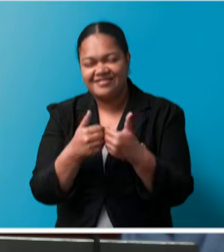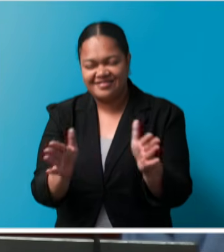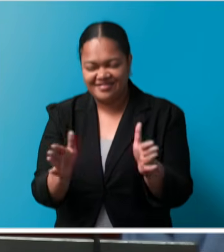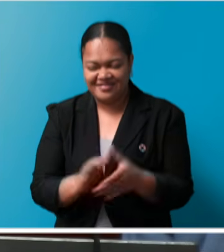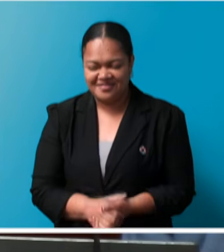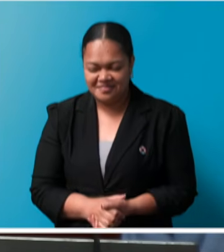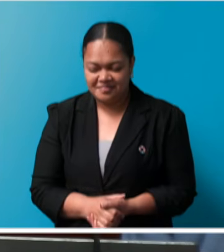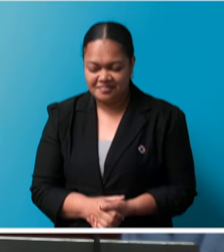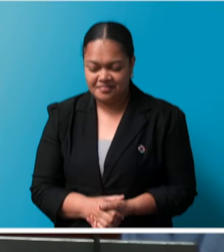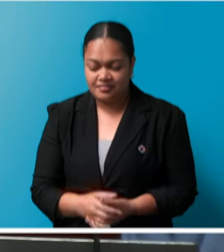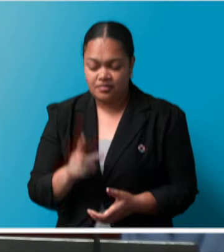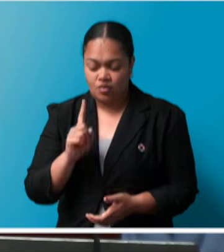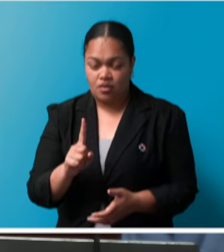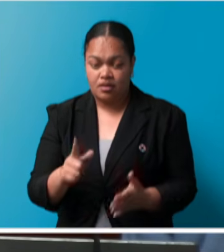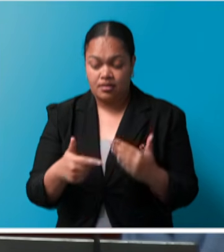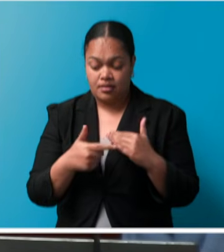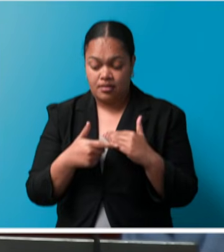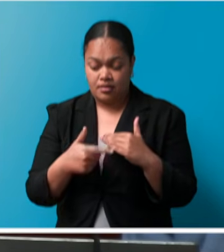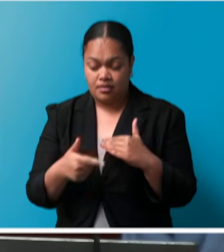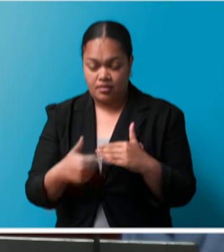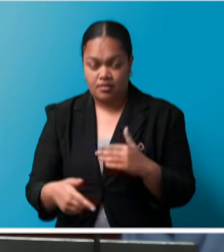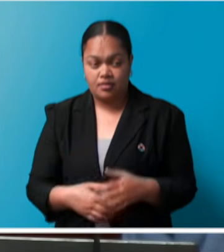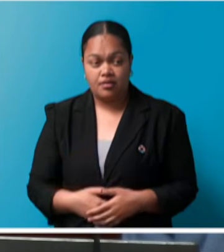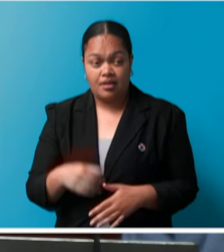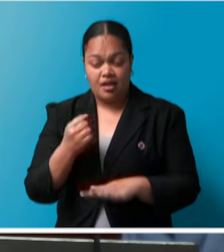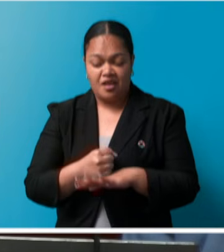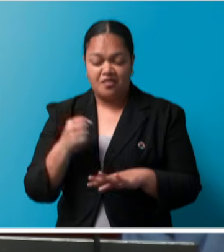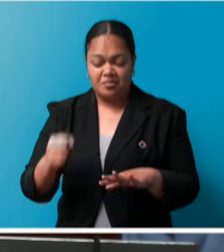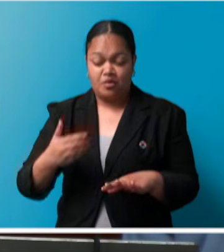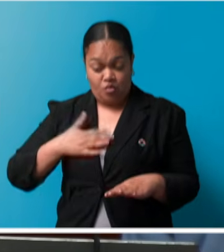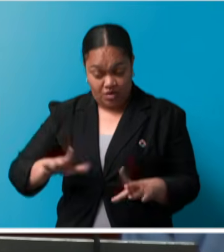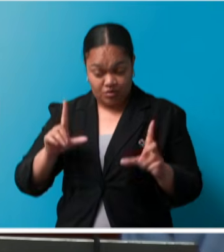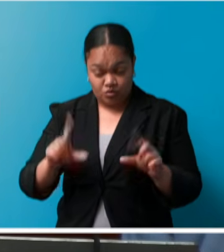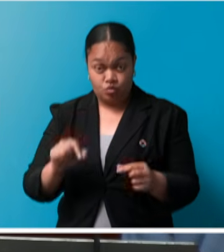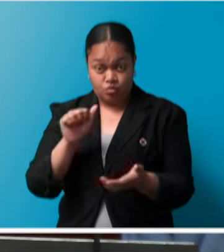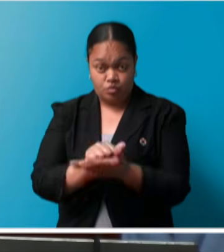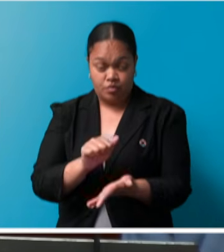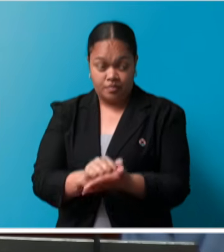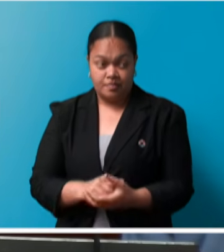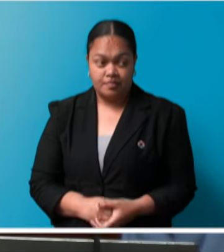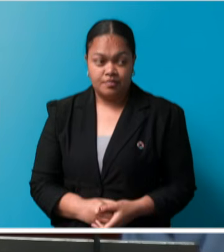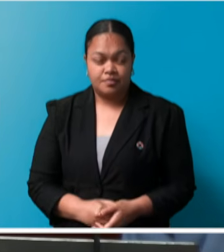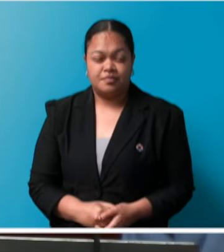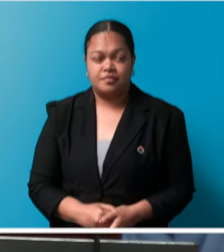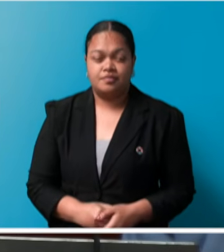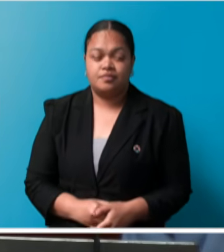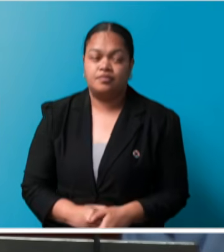At one stage, you want the government to run properly, and you cut civil